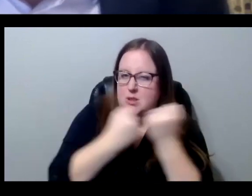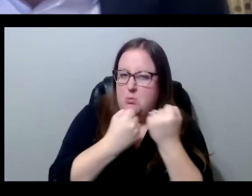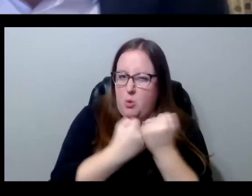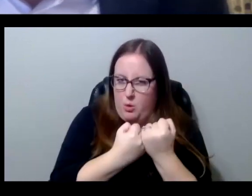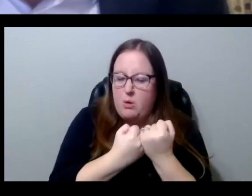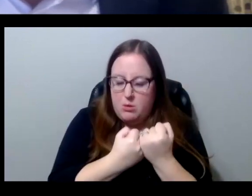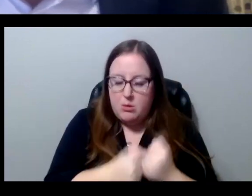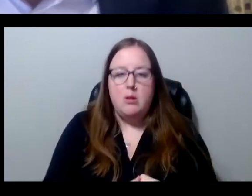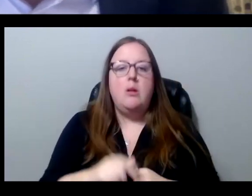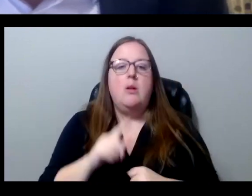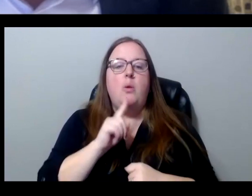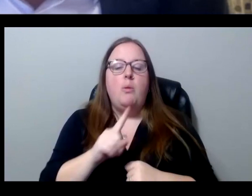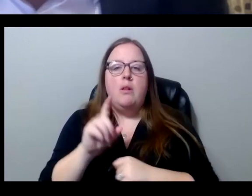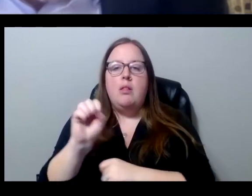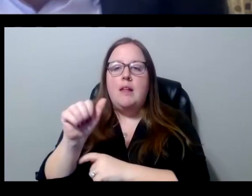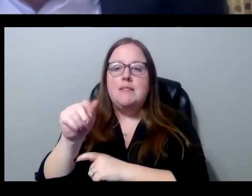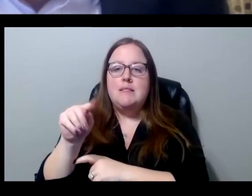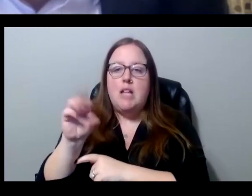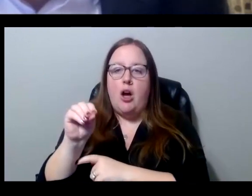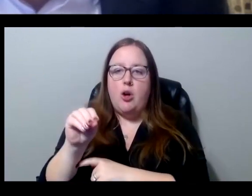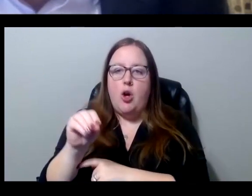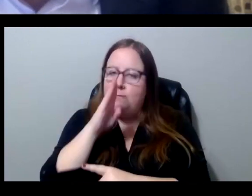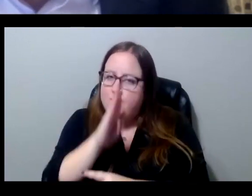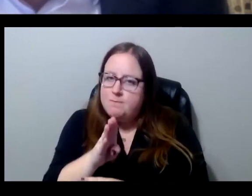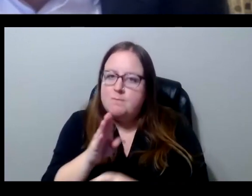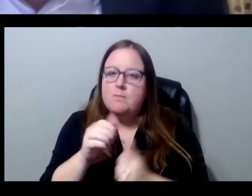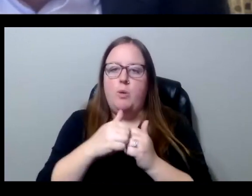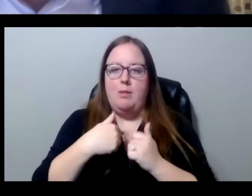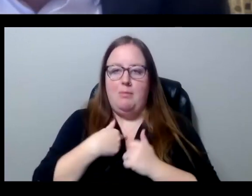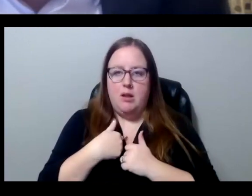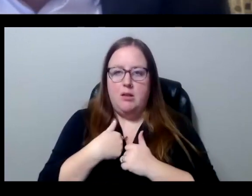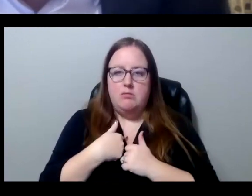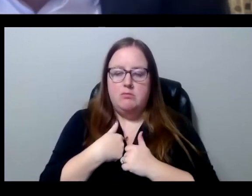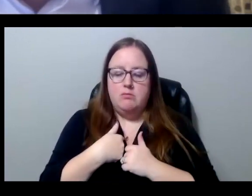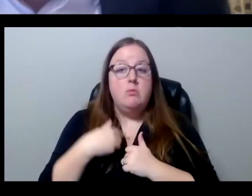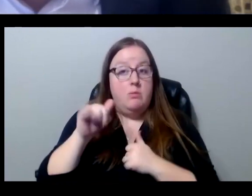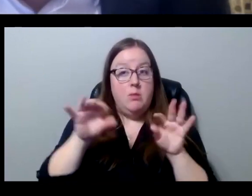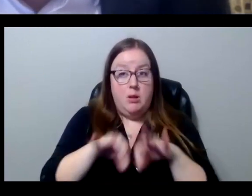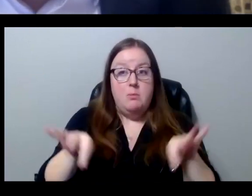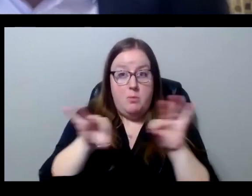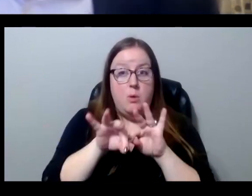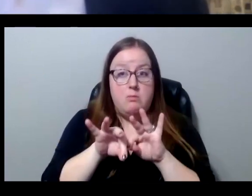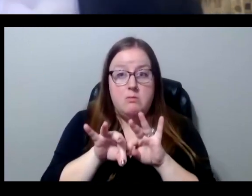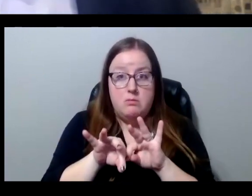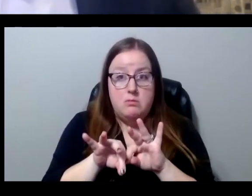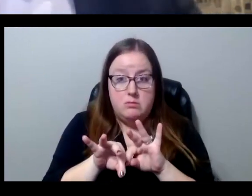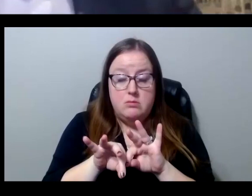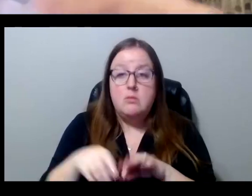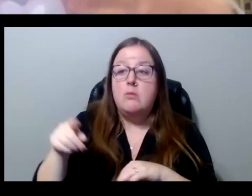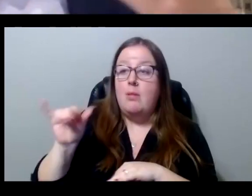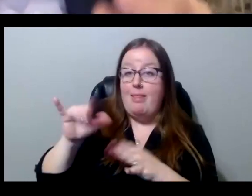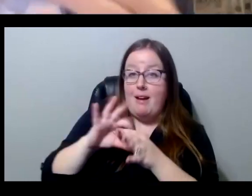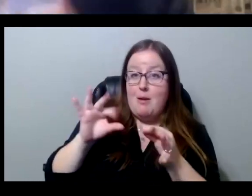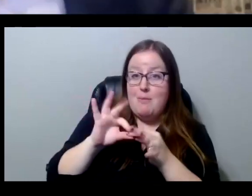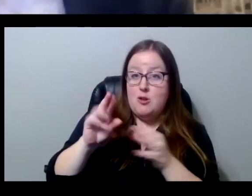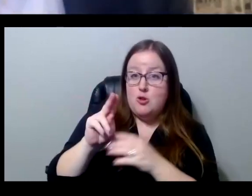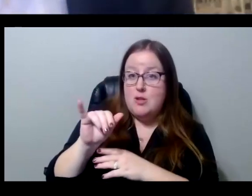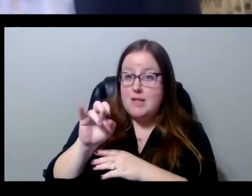middle-class Bosnian families, everyday experiences, stuff that we would do. They're out on a picnic at one